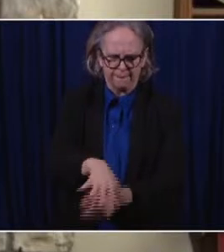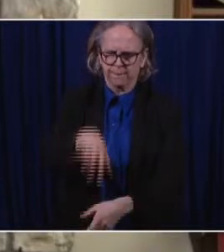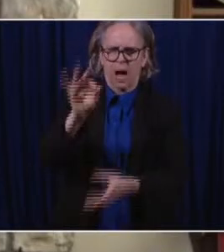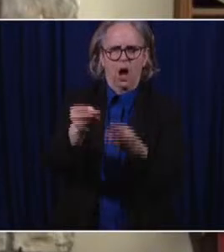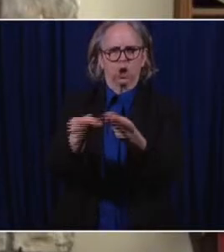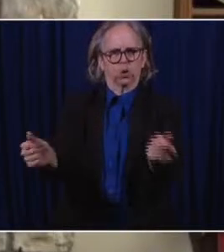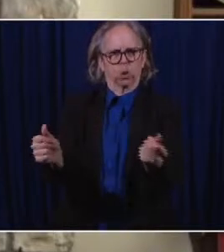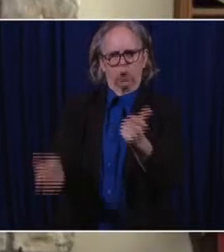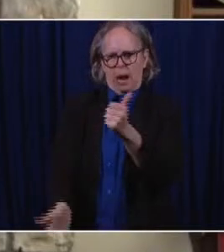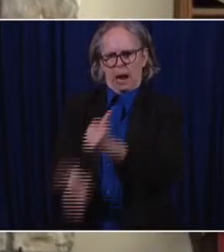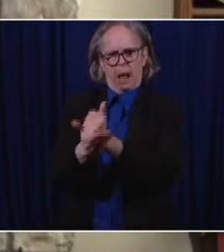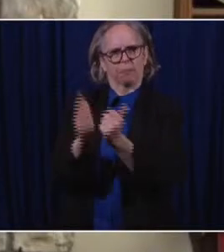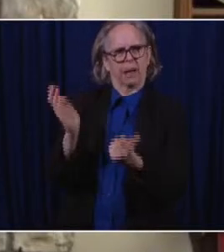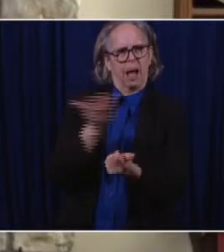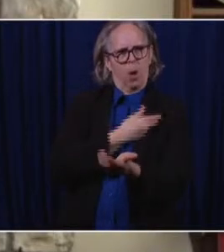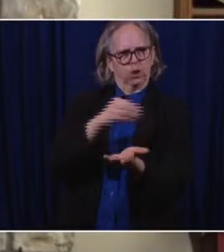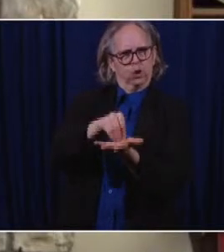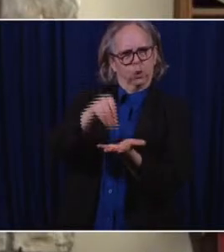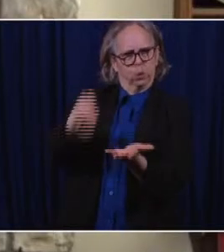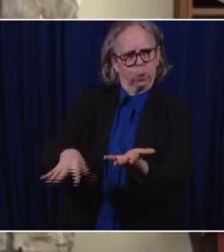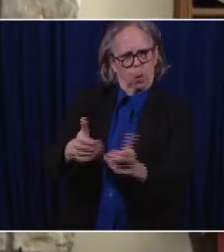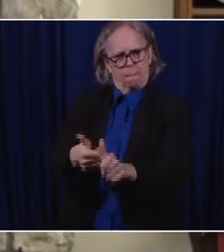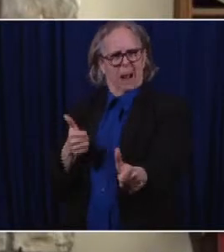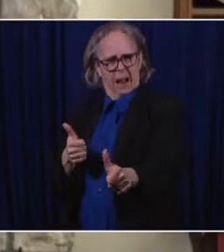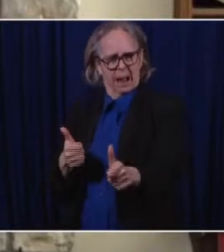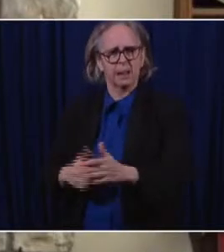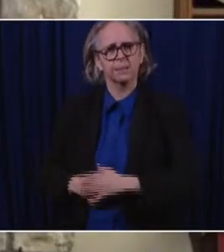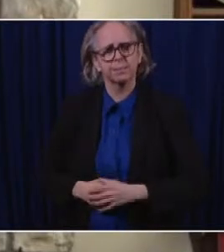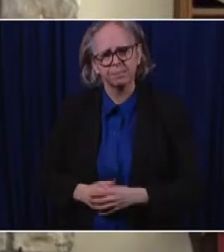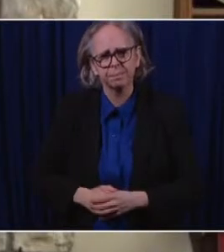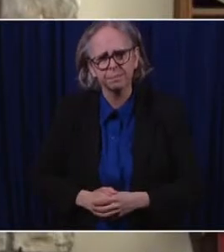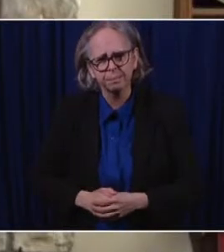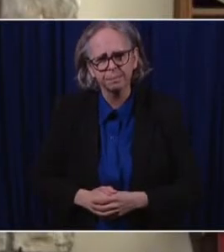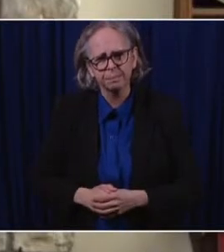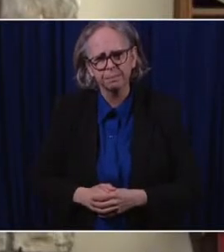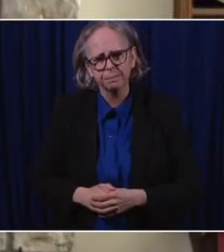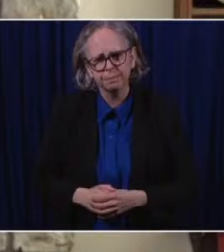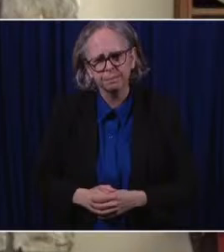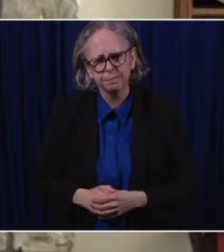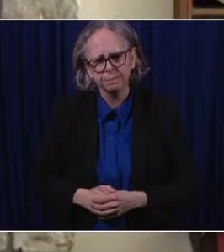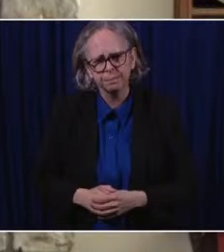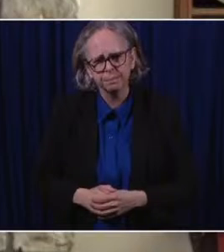Ohio school communities know their students,